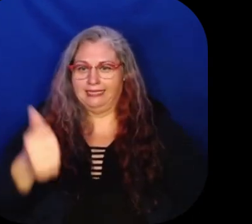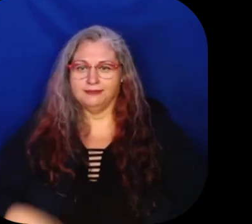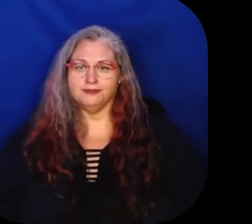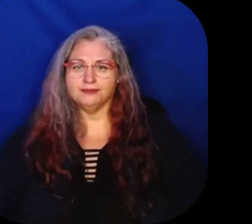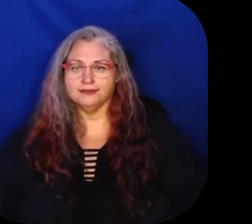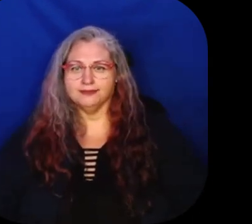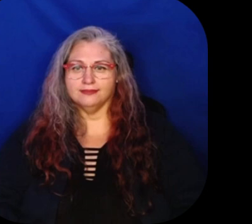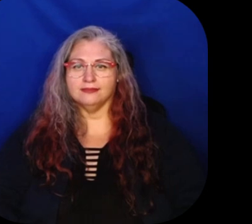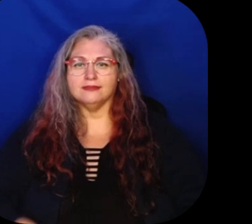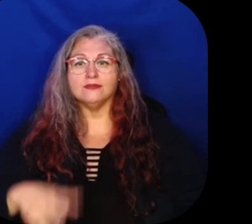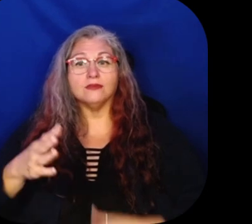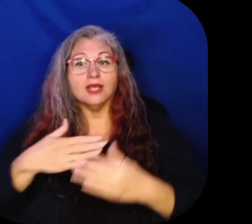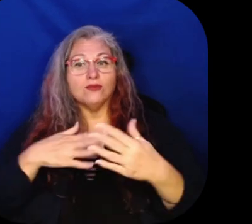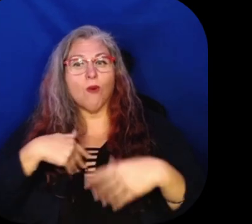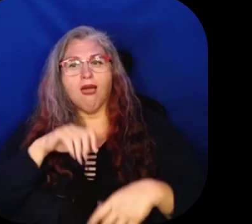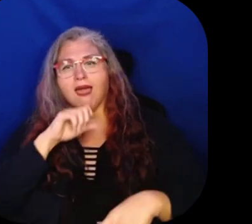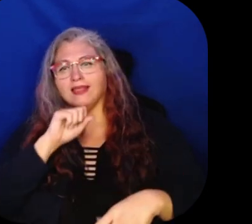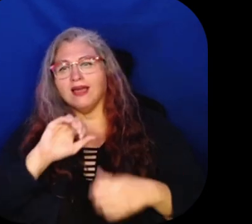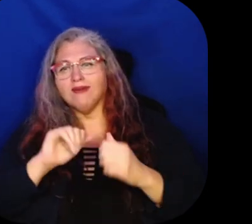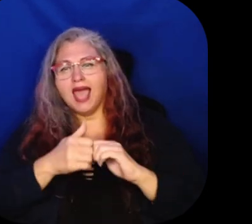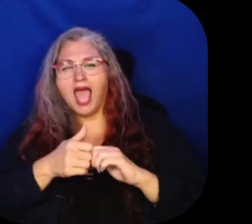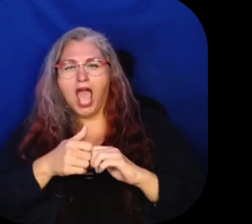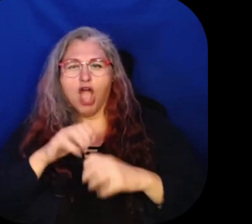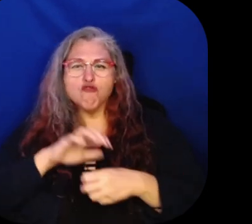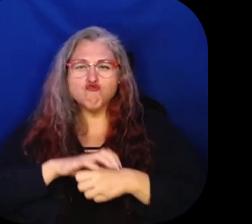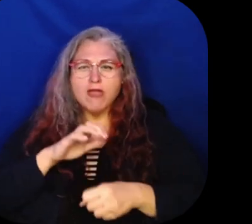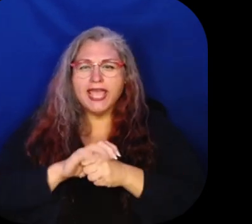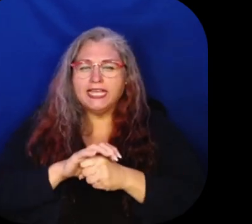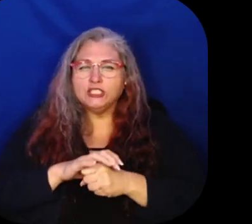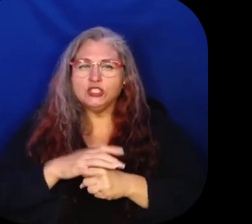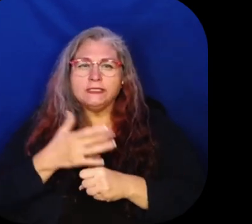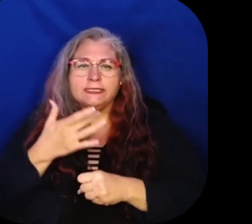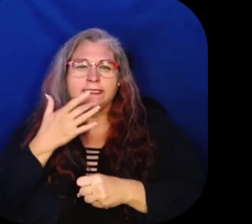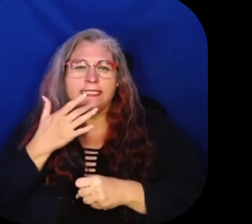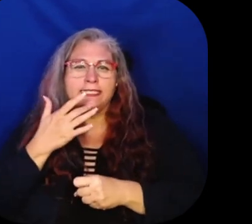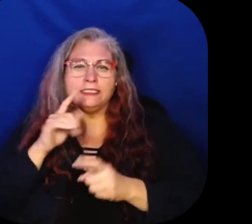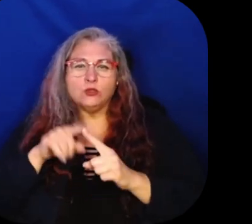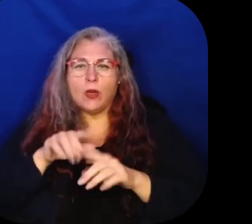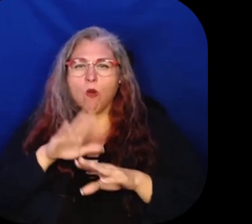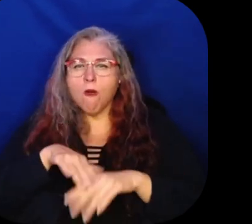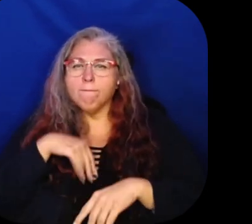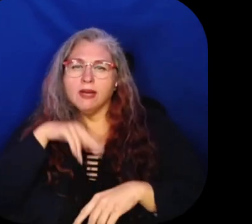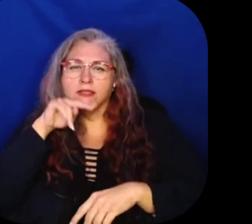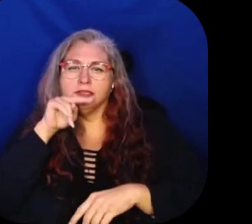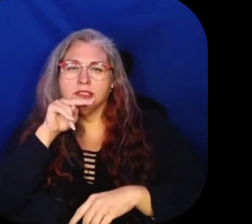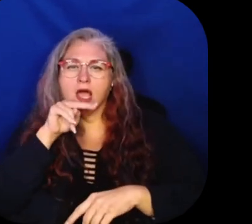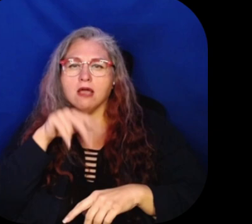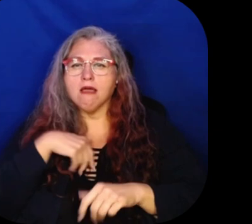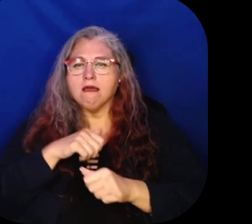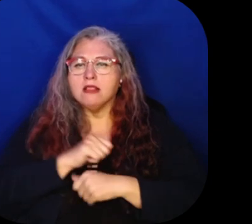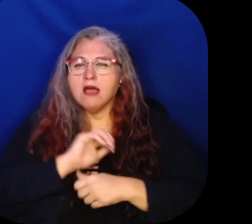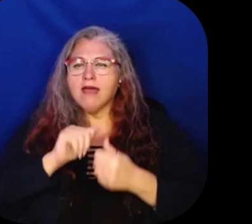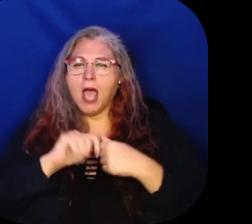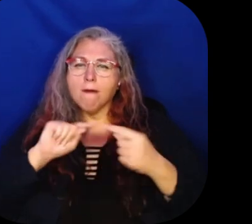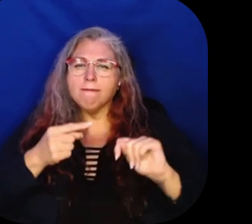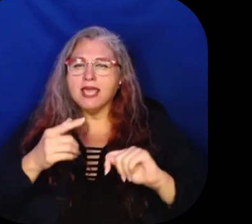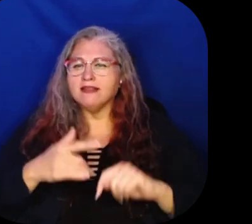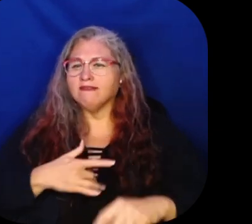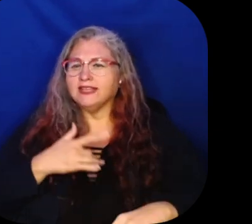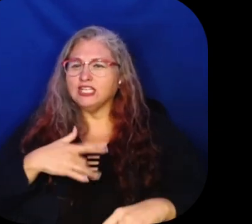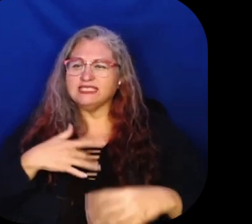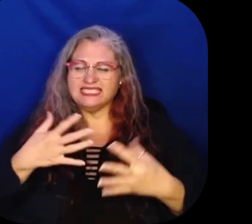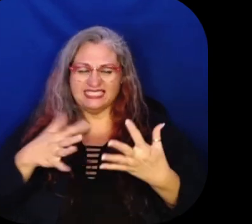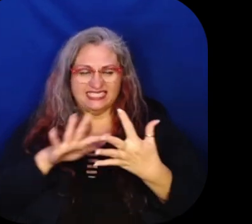Though I do love the way rage tastes on my tongue, and I do love the way pain feels sticky between